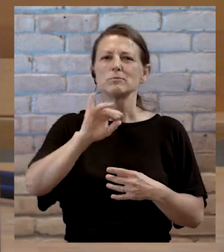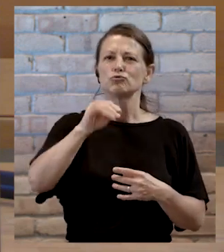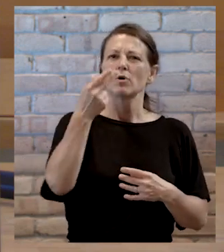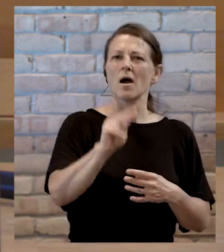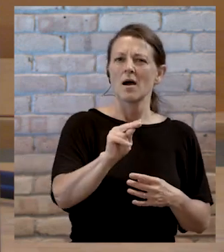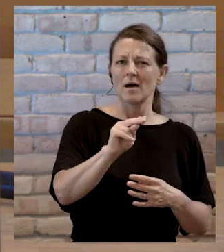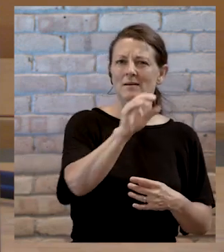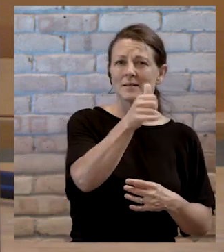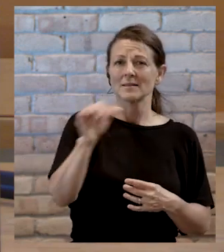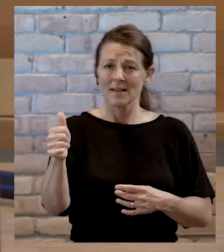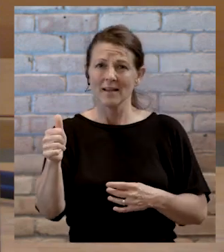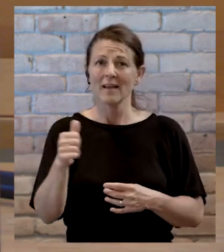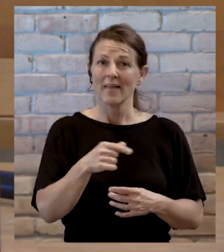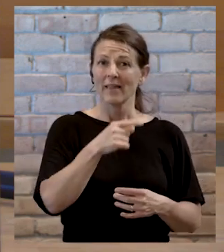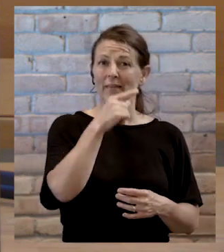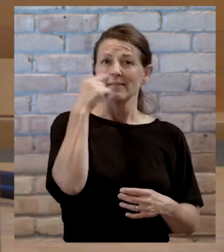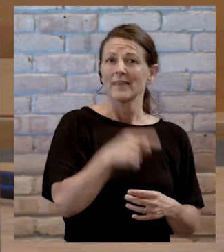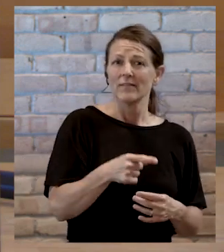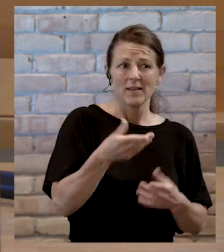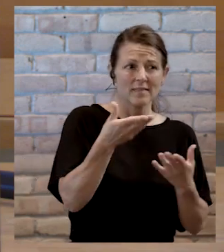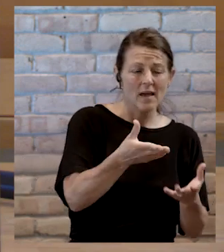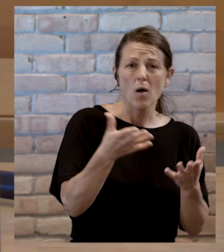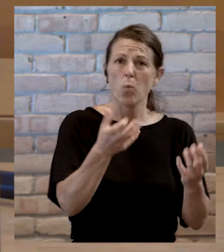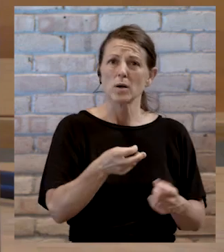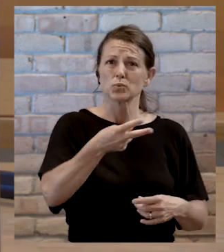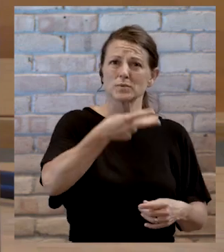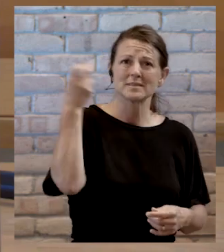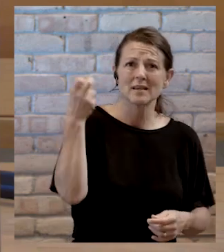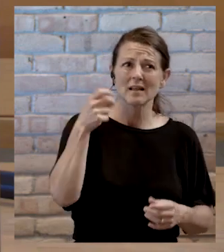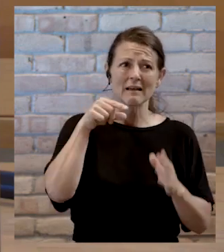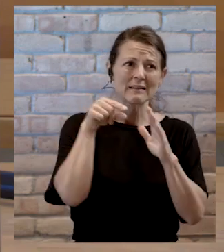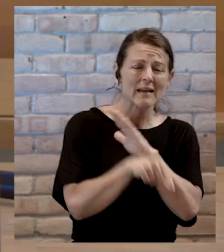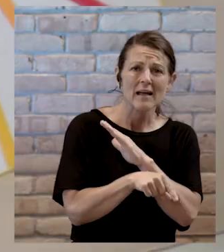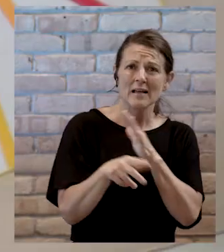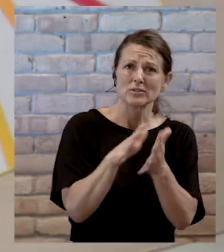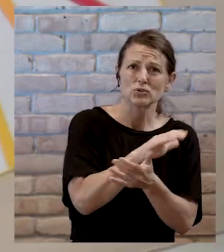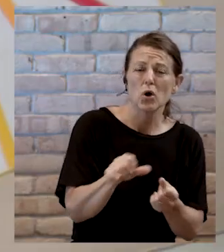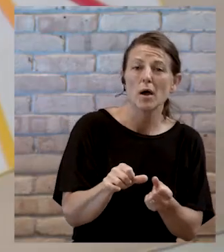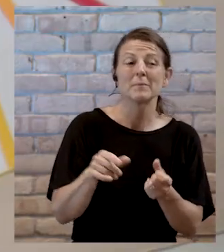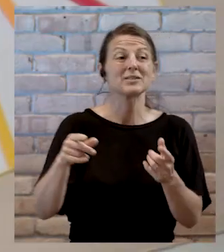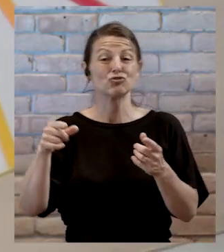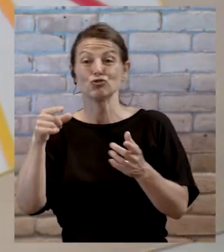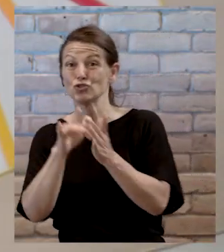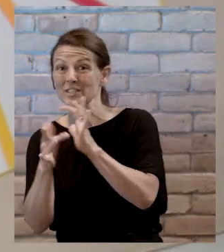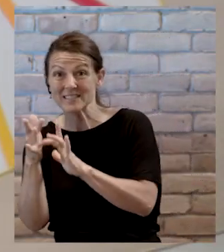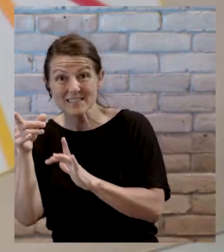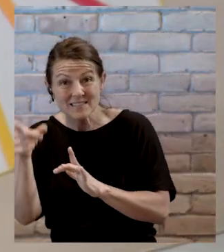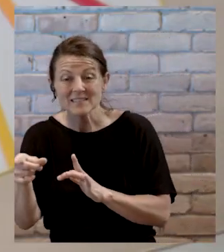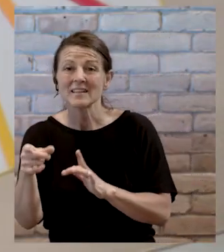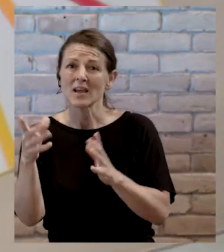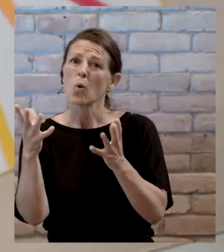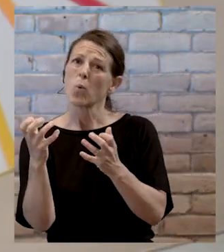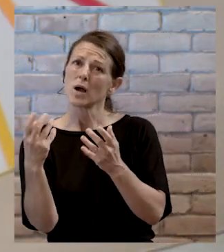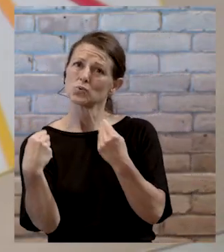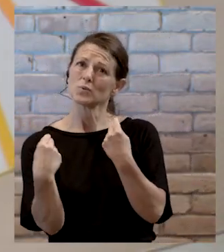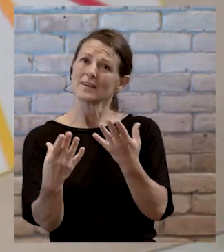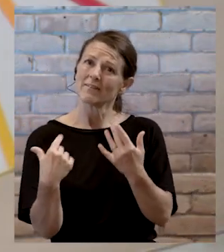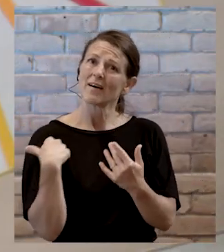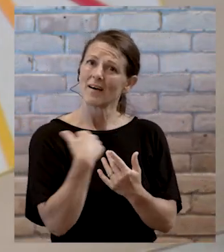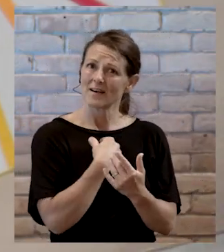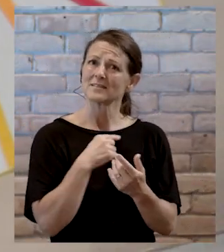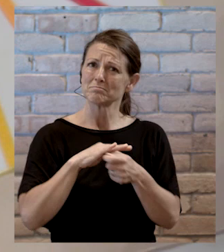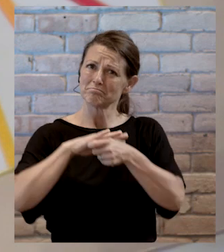the thief who's there trying to steal and kill and destroy. And then there's Jesus who's trying to give us an abundant